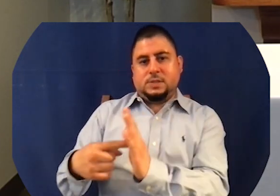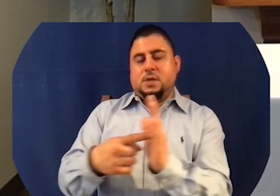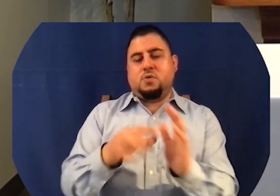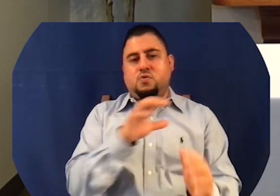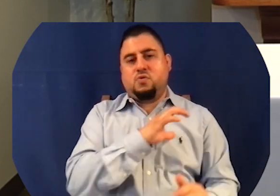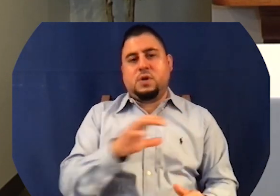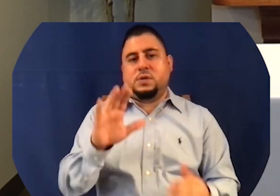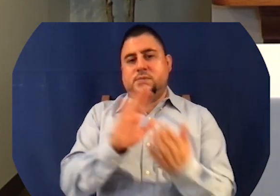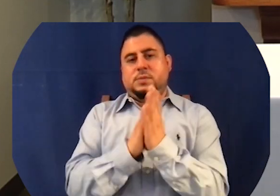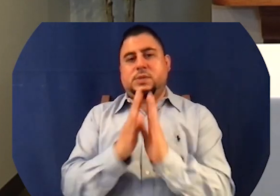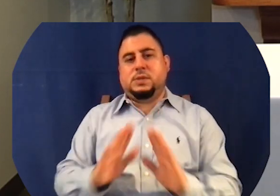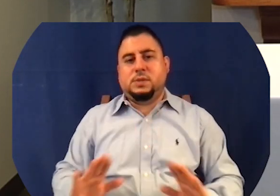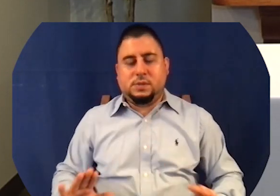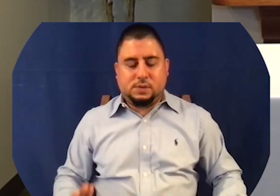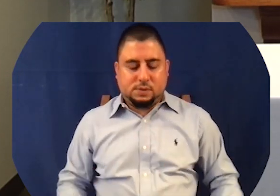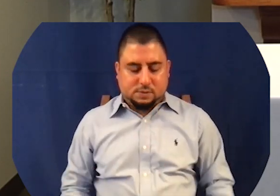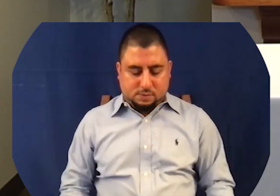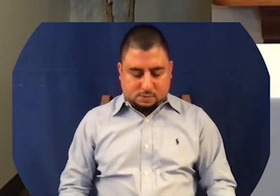of Christ's peace.